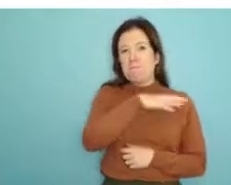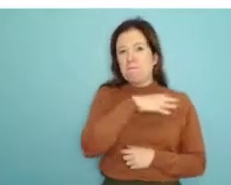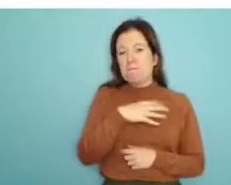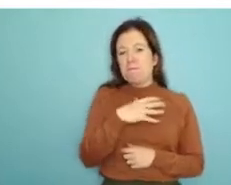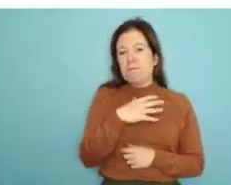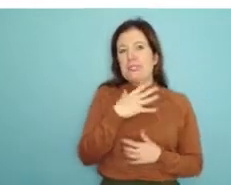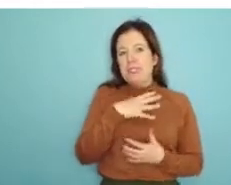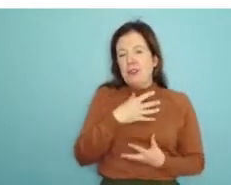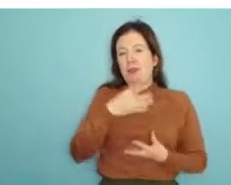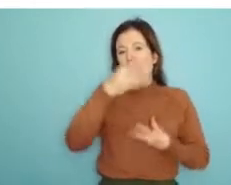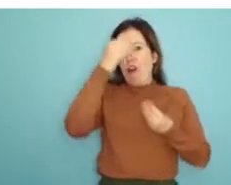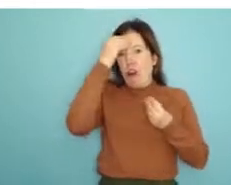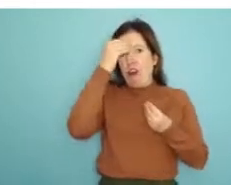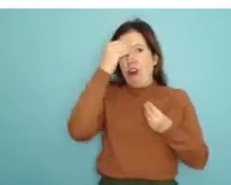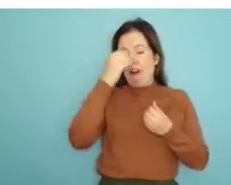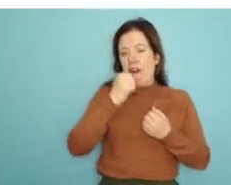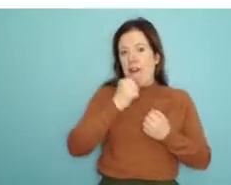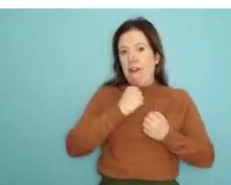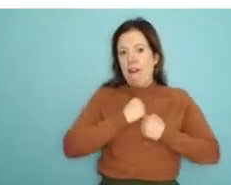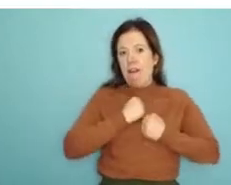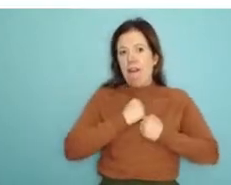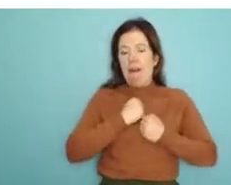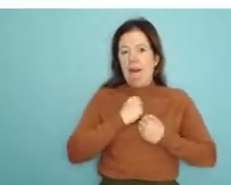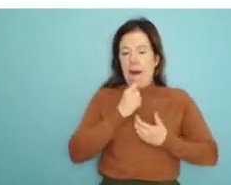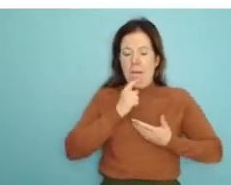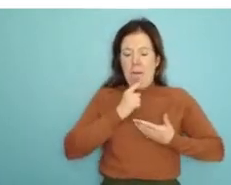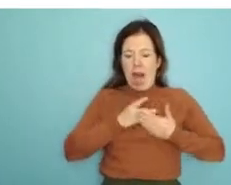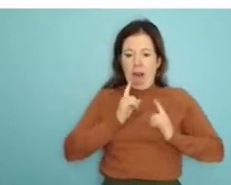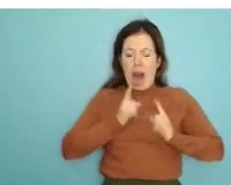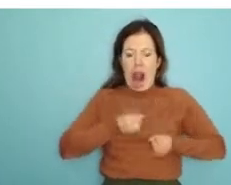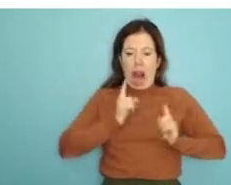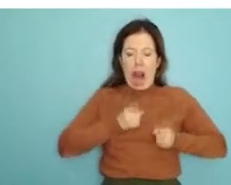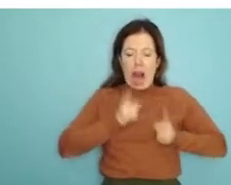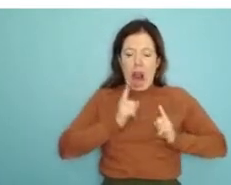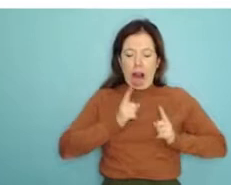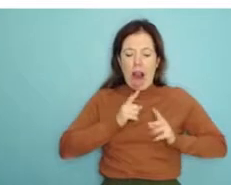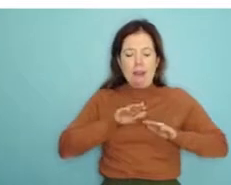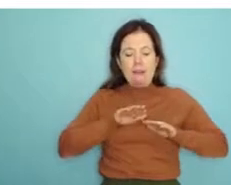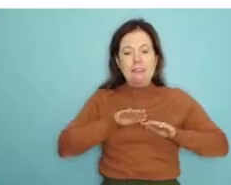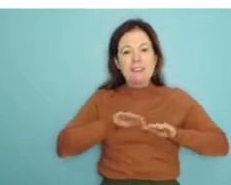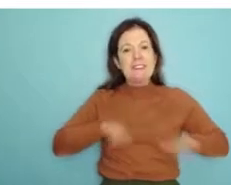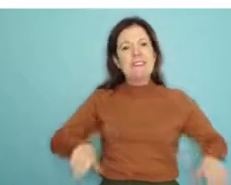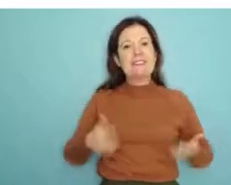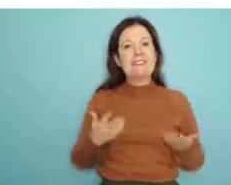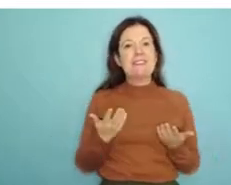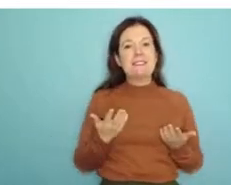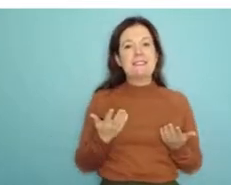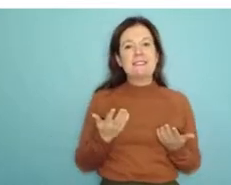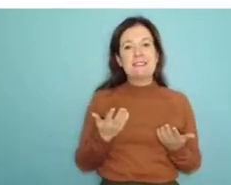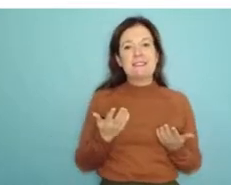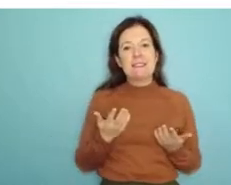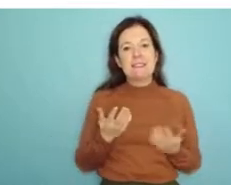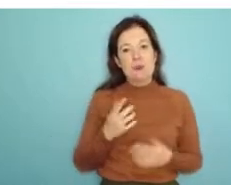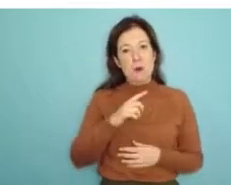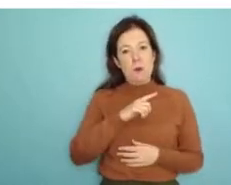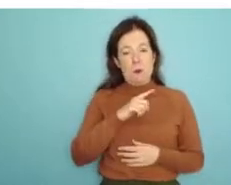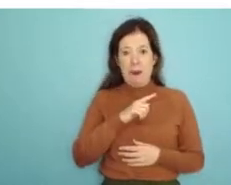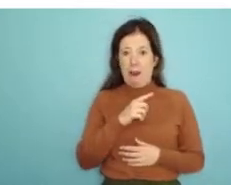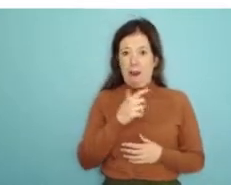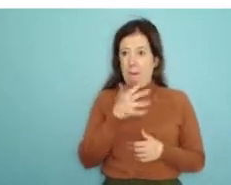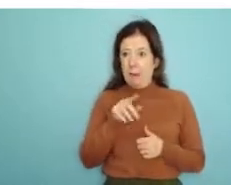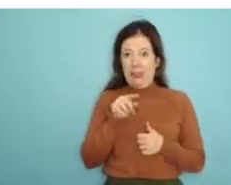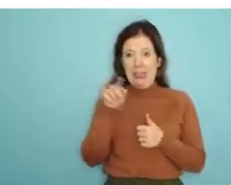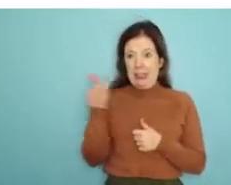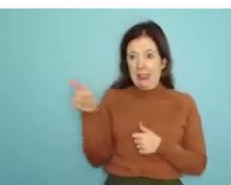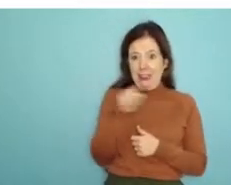manage our own self-limiting beliefs and behaviors, because I think that is something that we've heard so far from all three